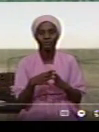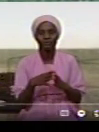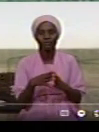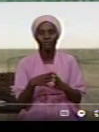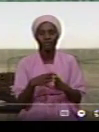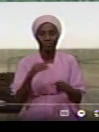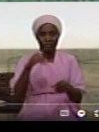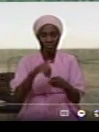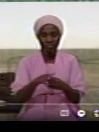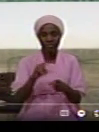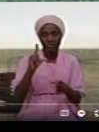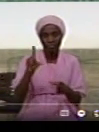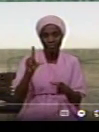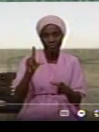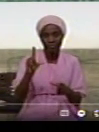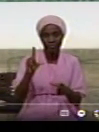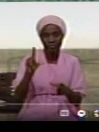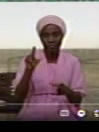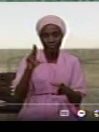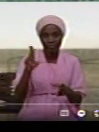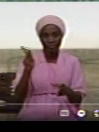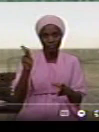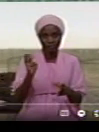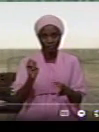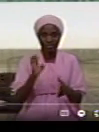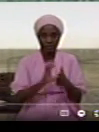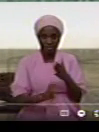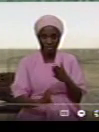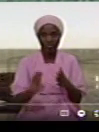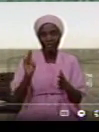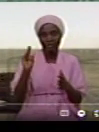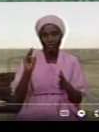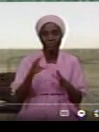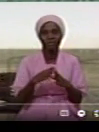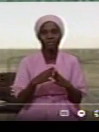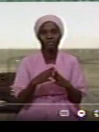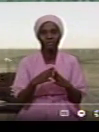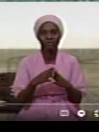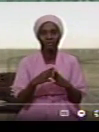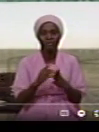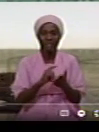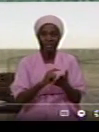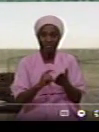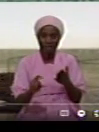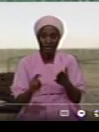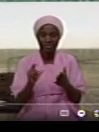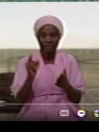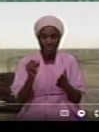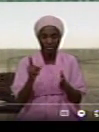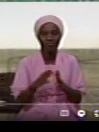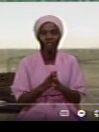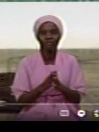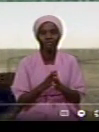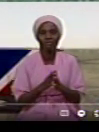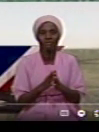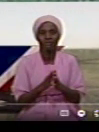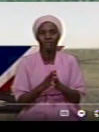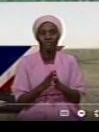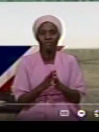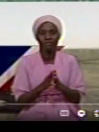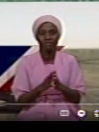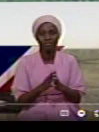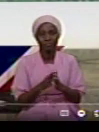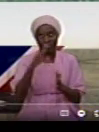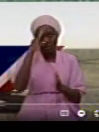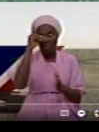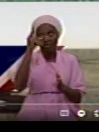Luke chapter 17. I'm reading from verse 11. He saw their faith,